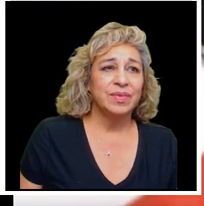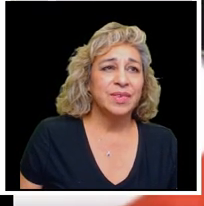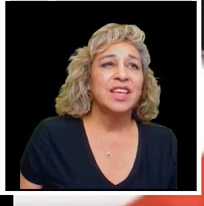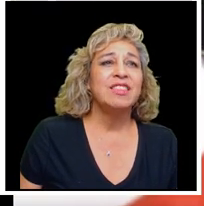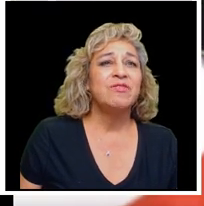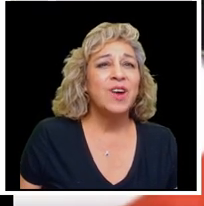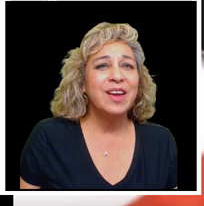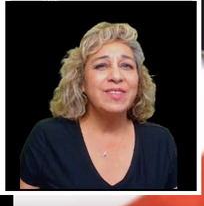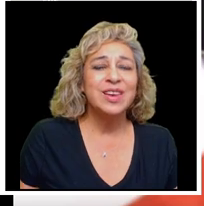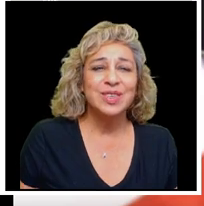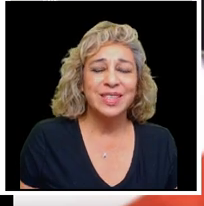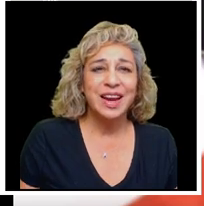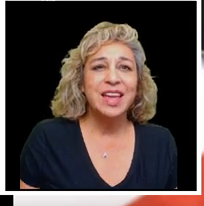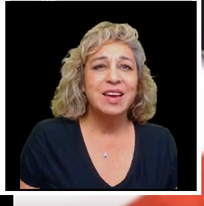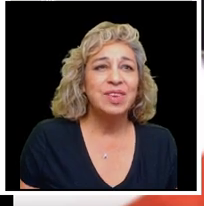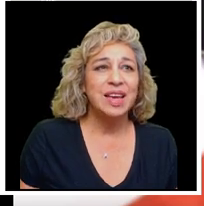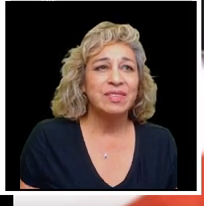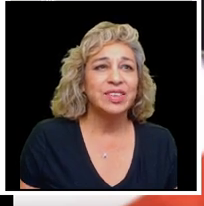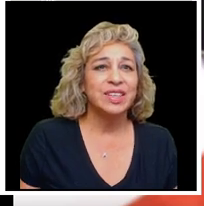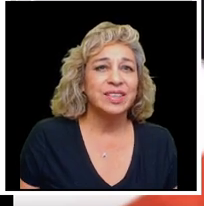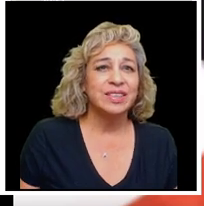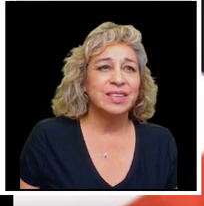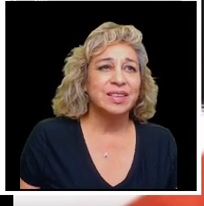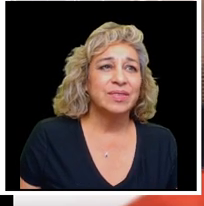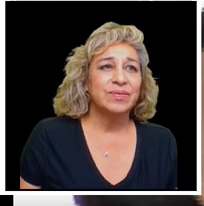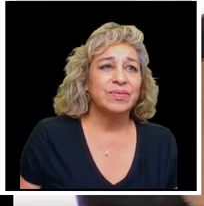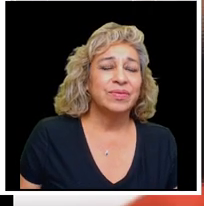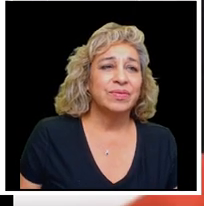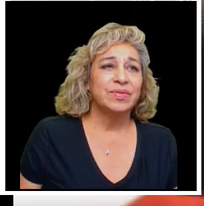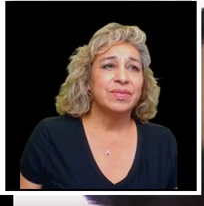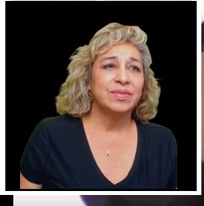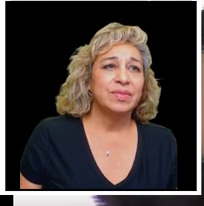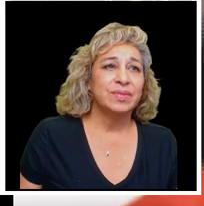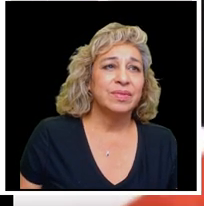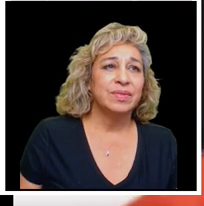the five years that I have left you